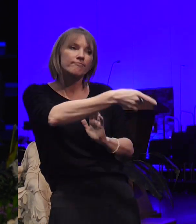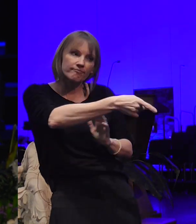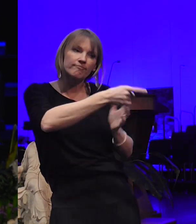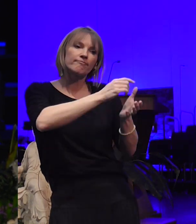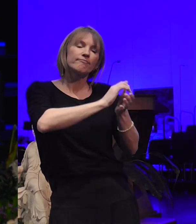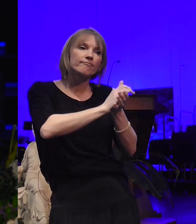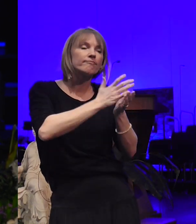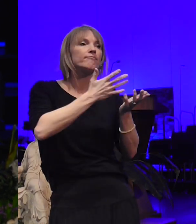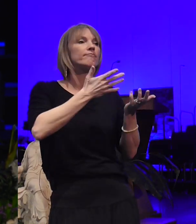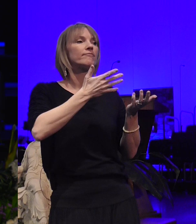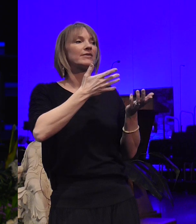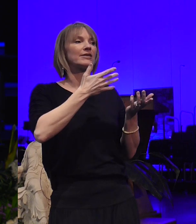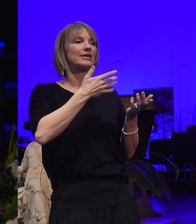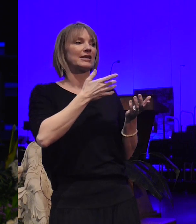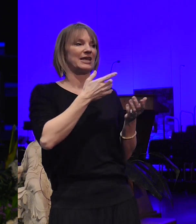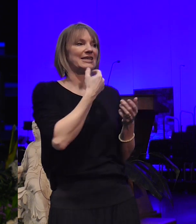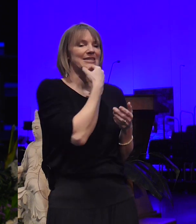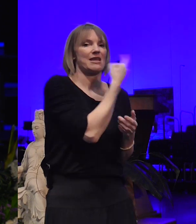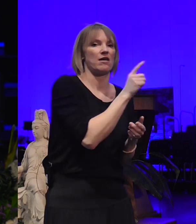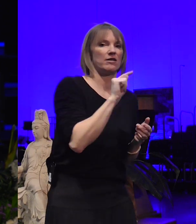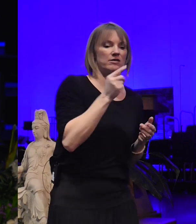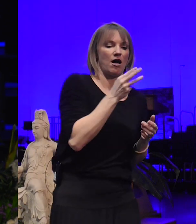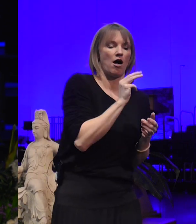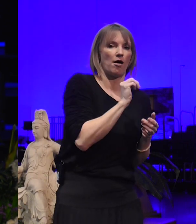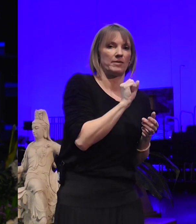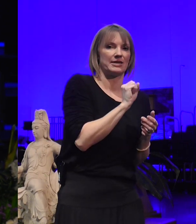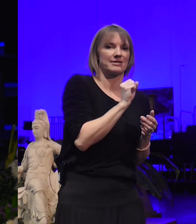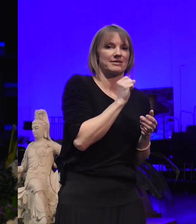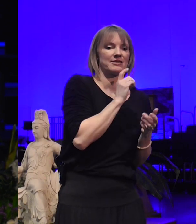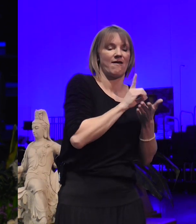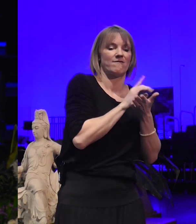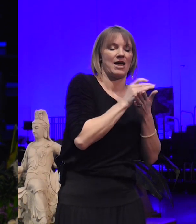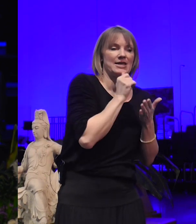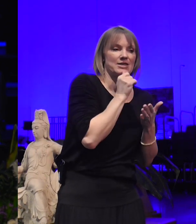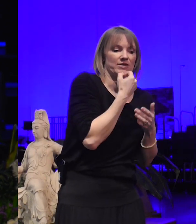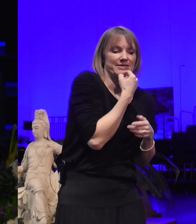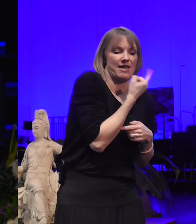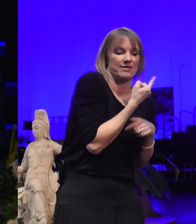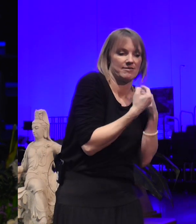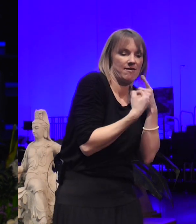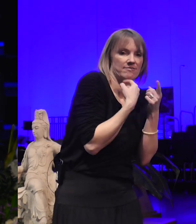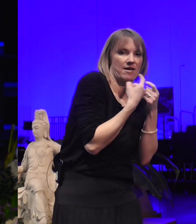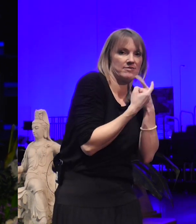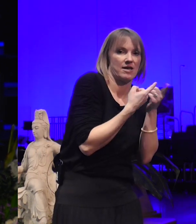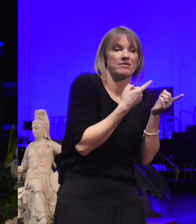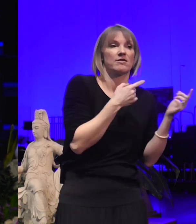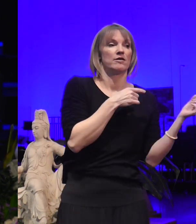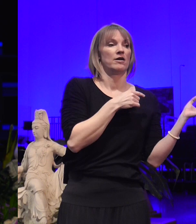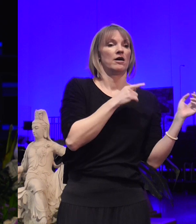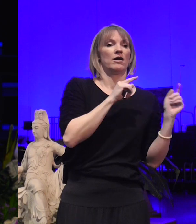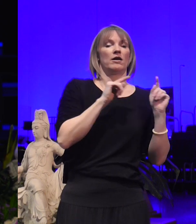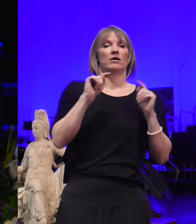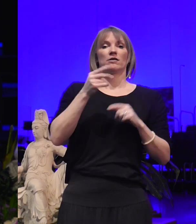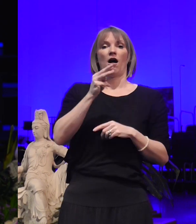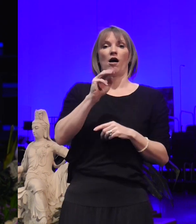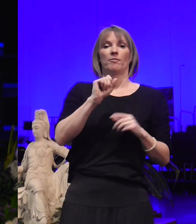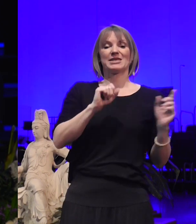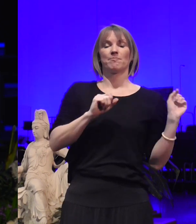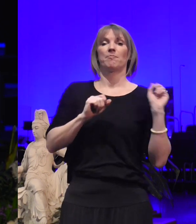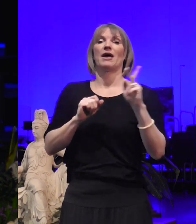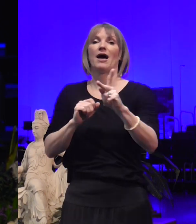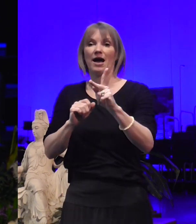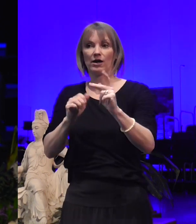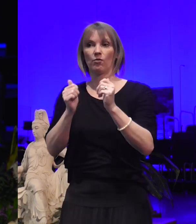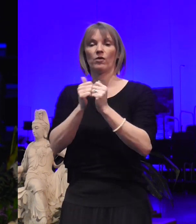and he whispers divine secrets in his ear. And when Thomas returns to the other disciples, they say, "Well, what did Jesus tell you?" And he